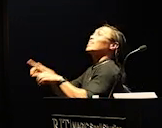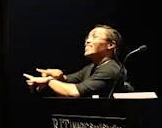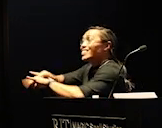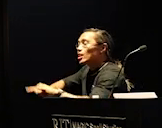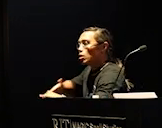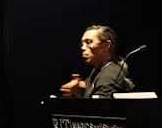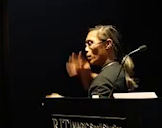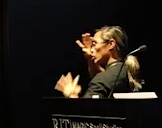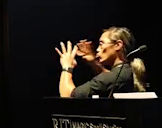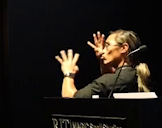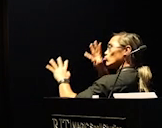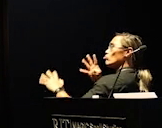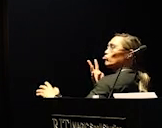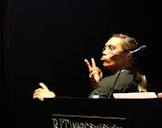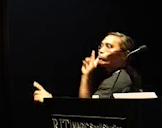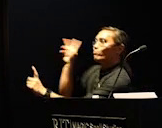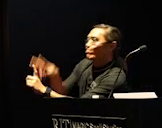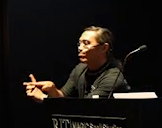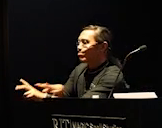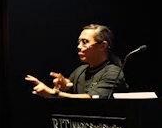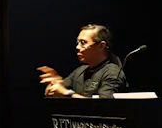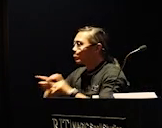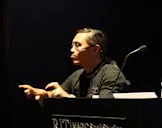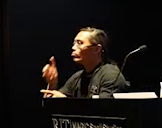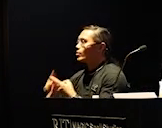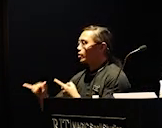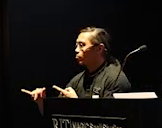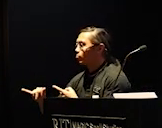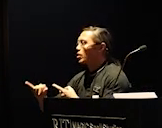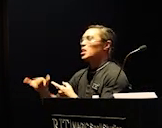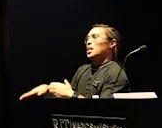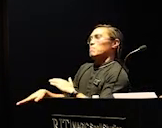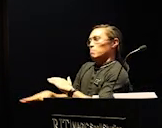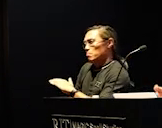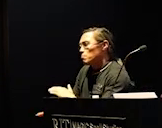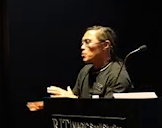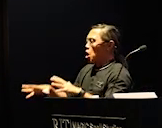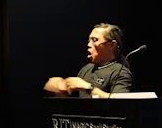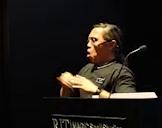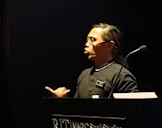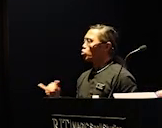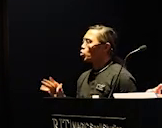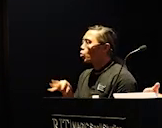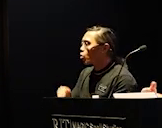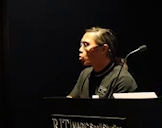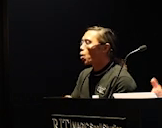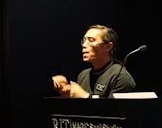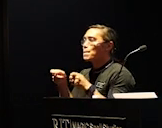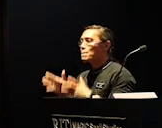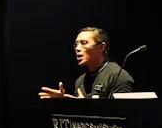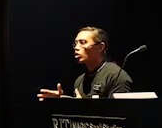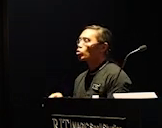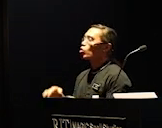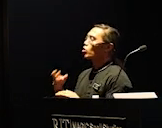an input, and we're going to talk about that. In a baseline, I'm a manager, a restaurateur, a coach. But all these things to me are something